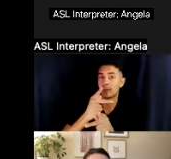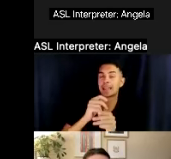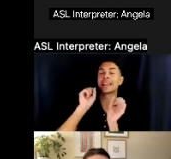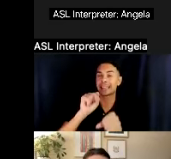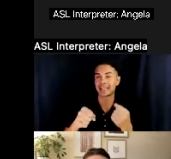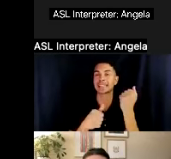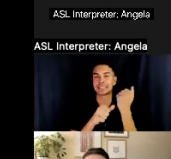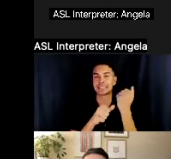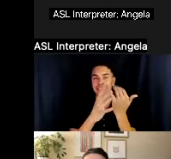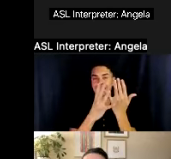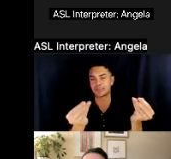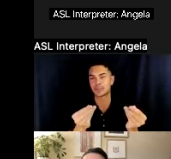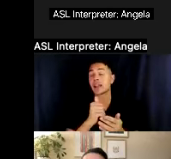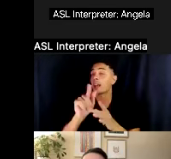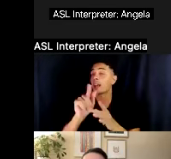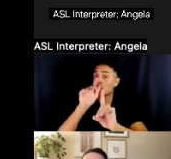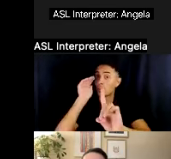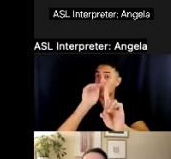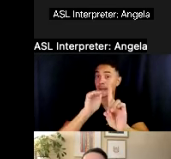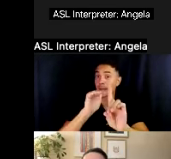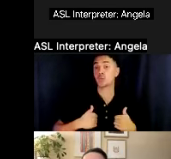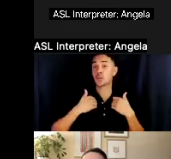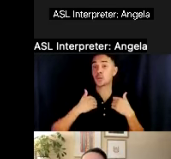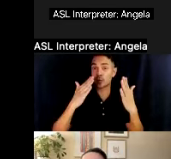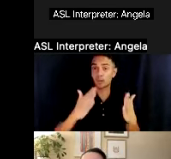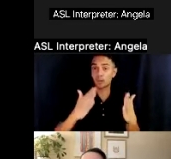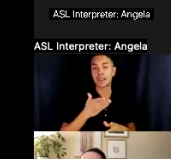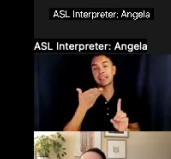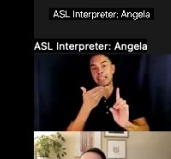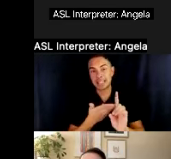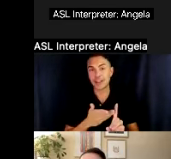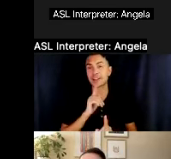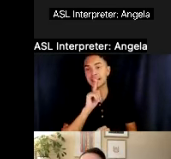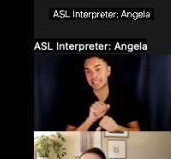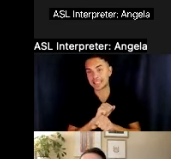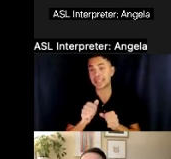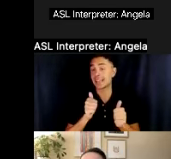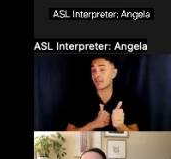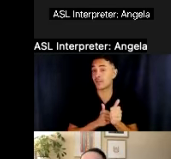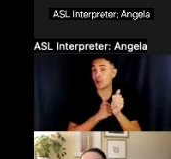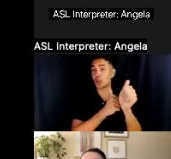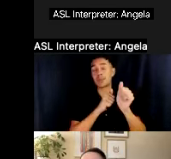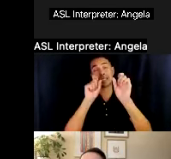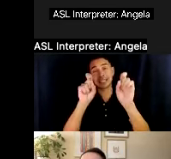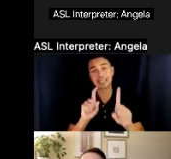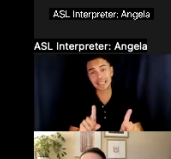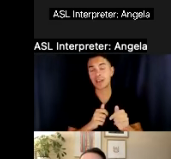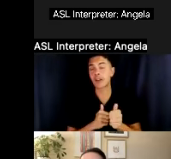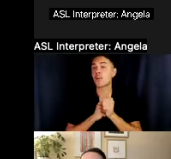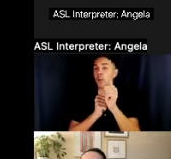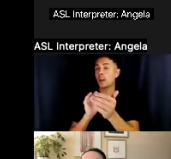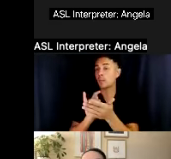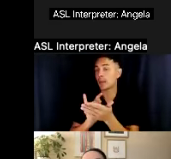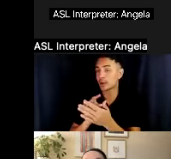And of course, to remind the survivor that there is typically follow-up testing, follow-up medical